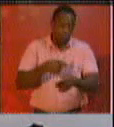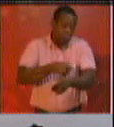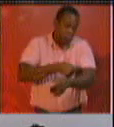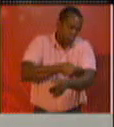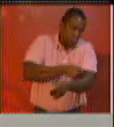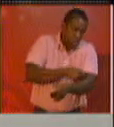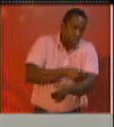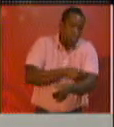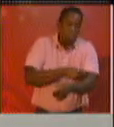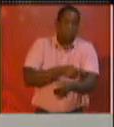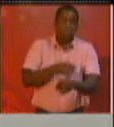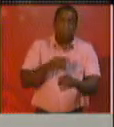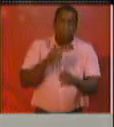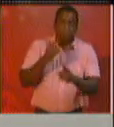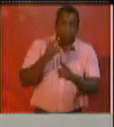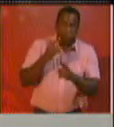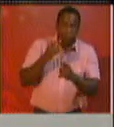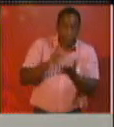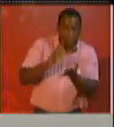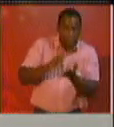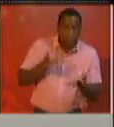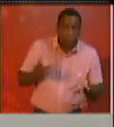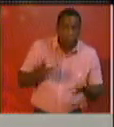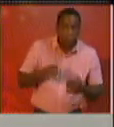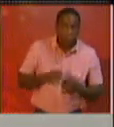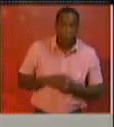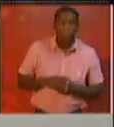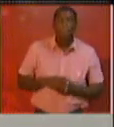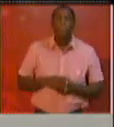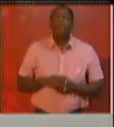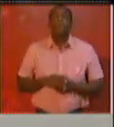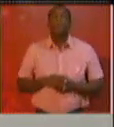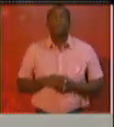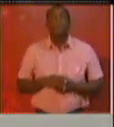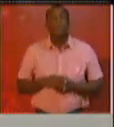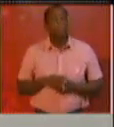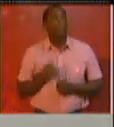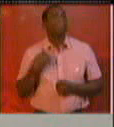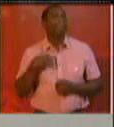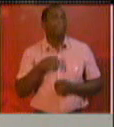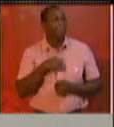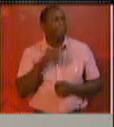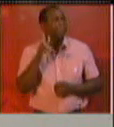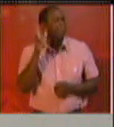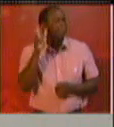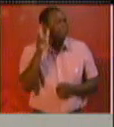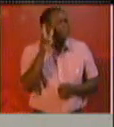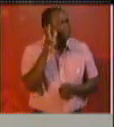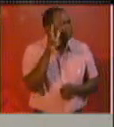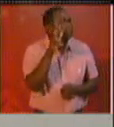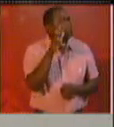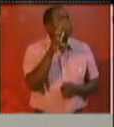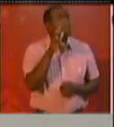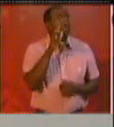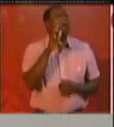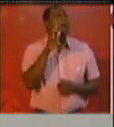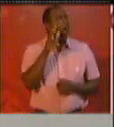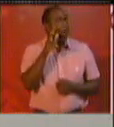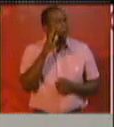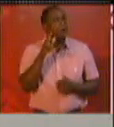We are hearing from our stakeholders in the treatment, from the treatment facilities, that they have received